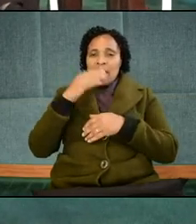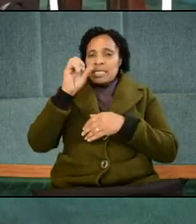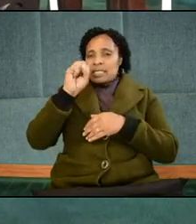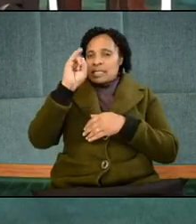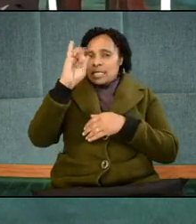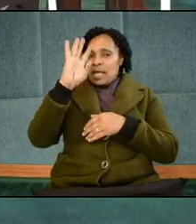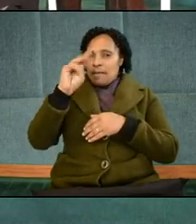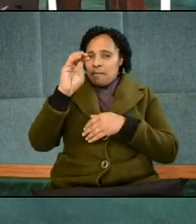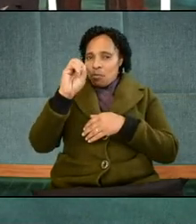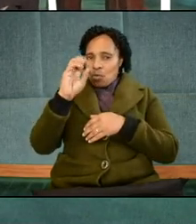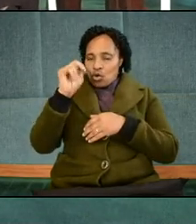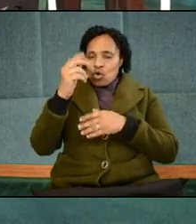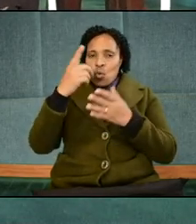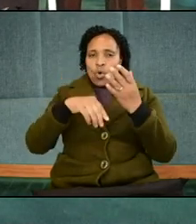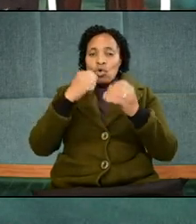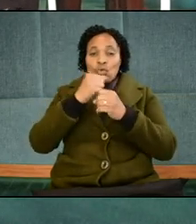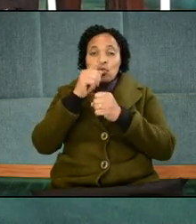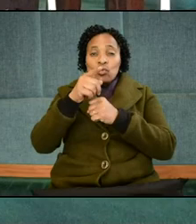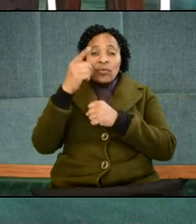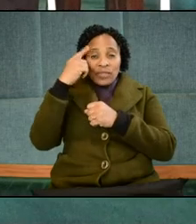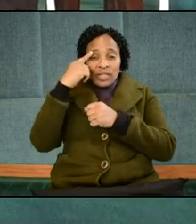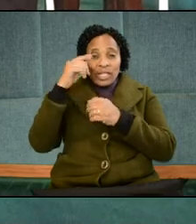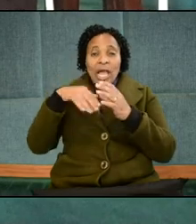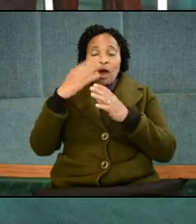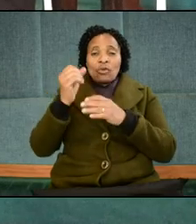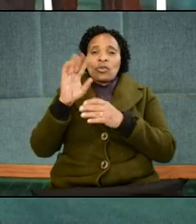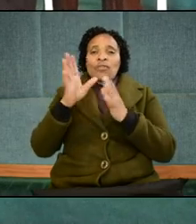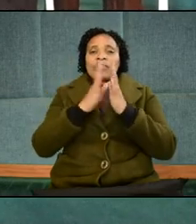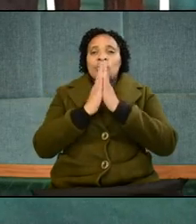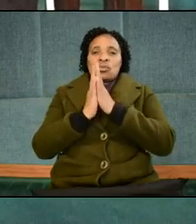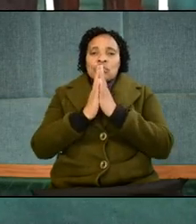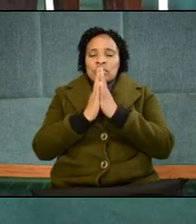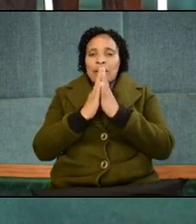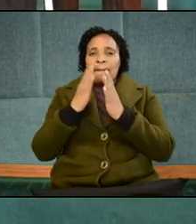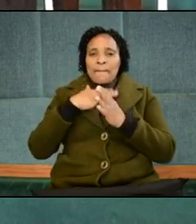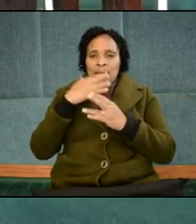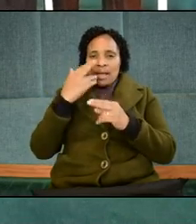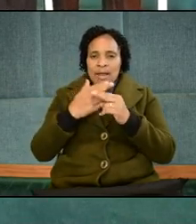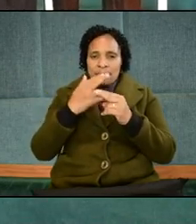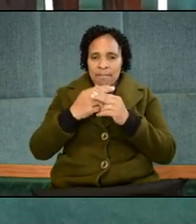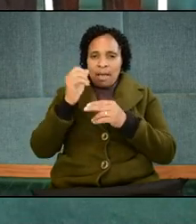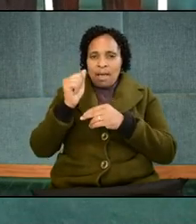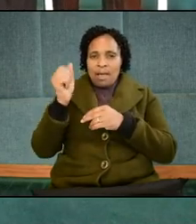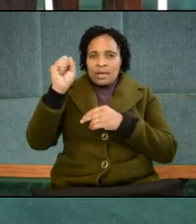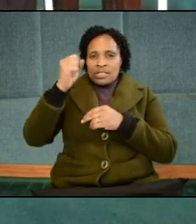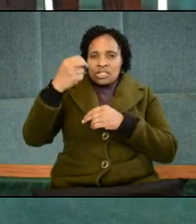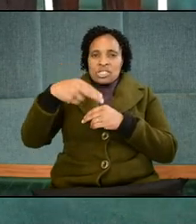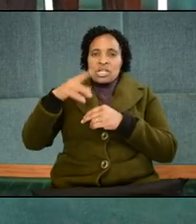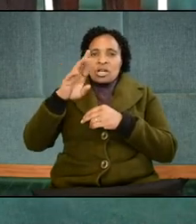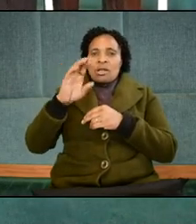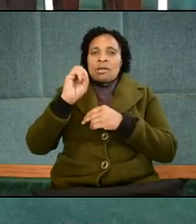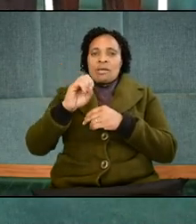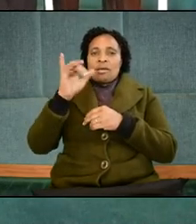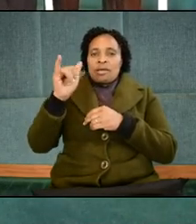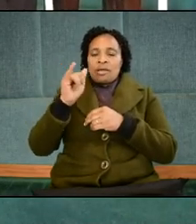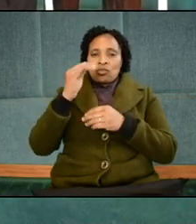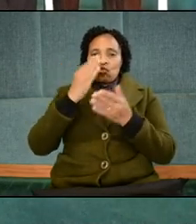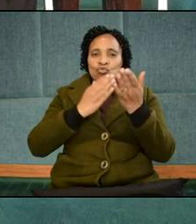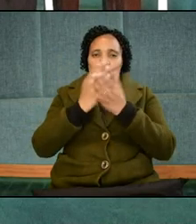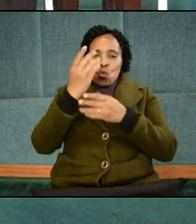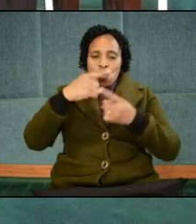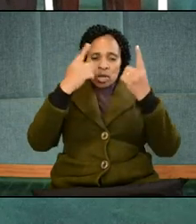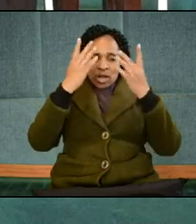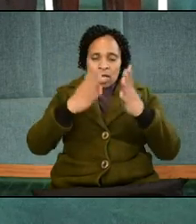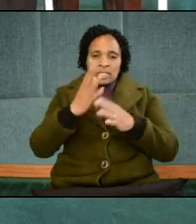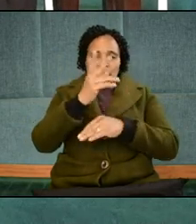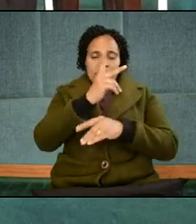I'll be taking you through what do you think and out of the story. My name is Ashley, and I'll be taking you through the patriarchs and